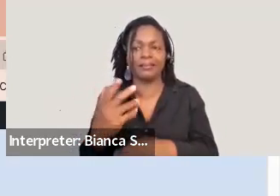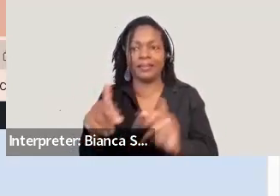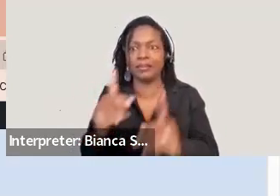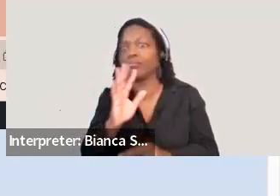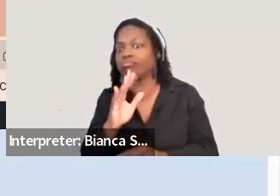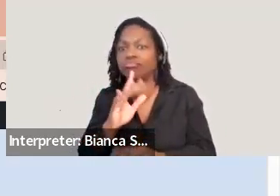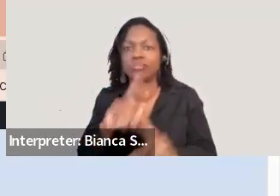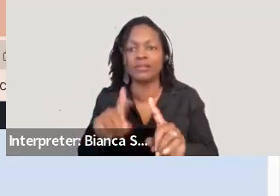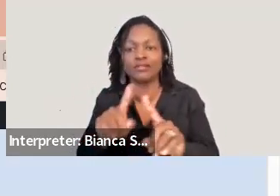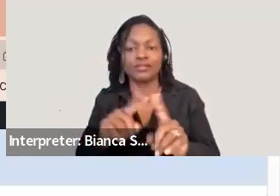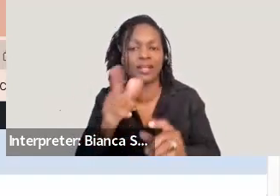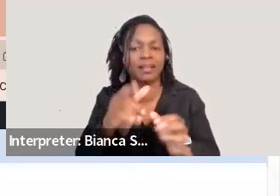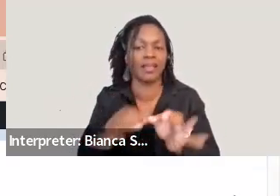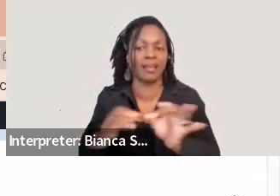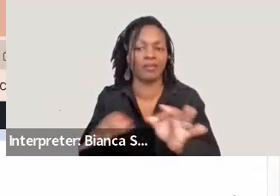found needed.